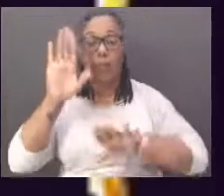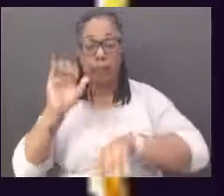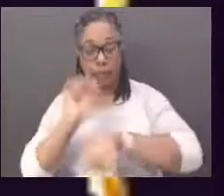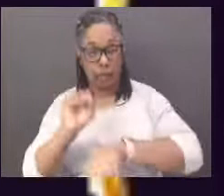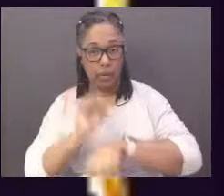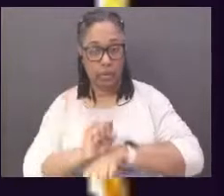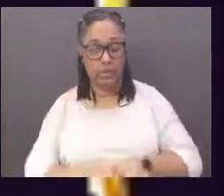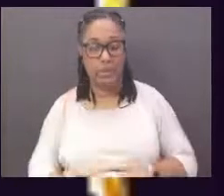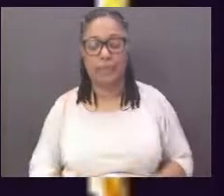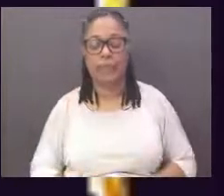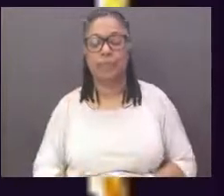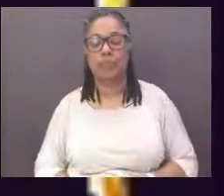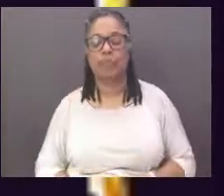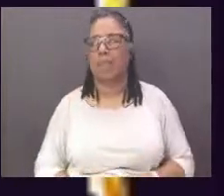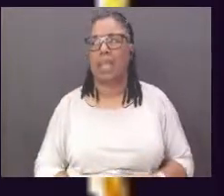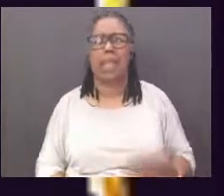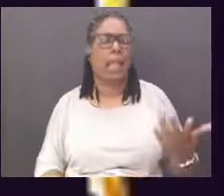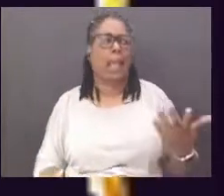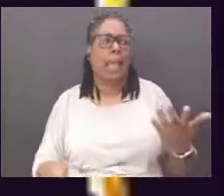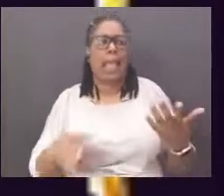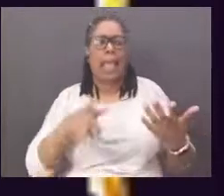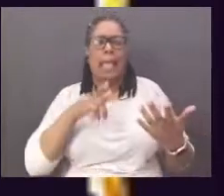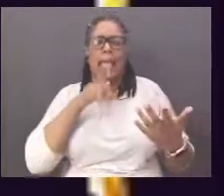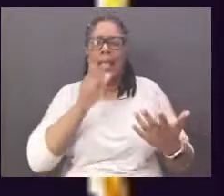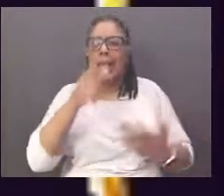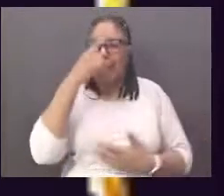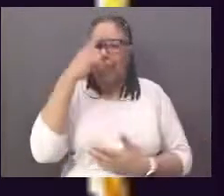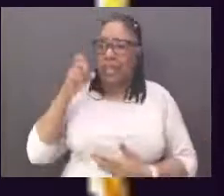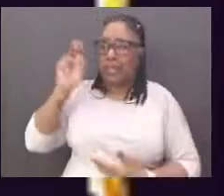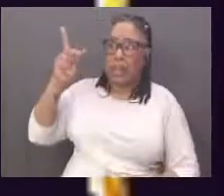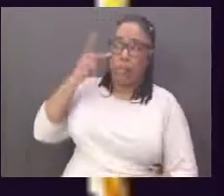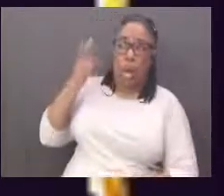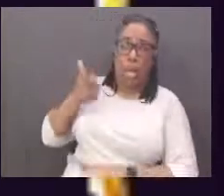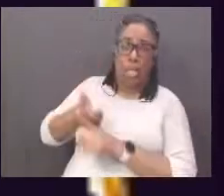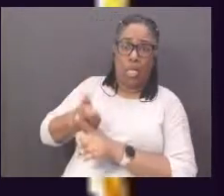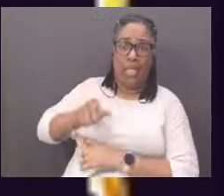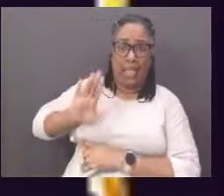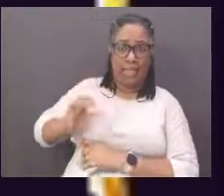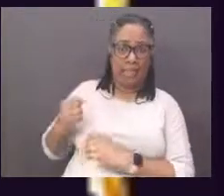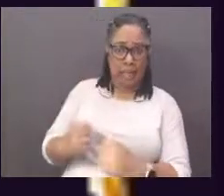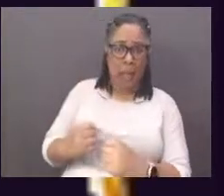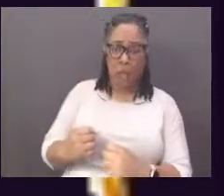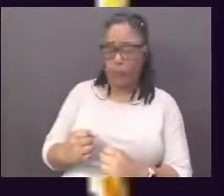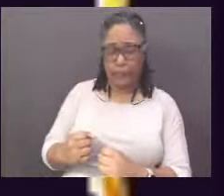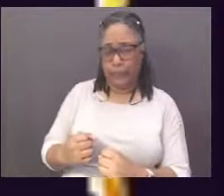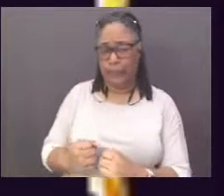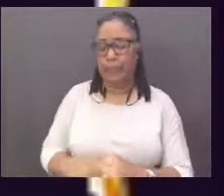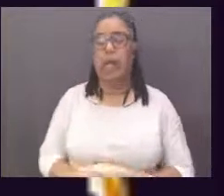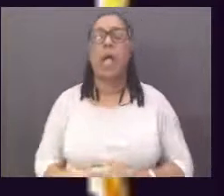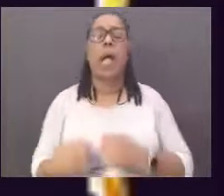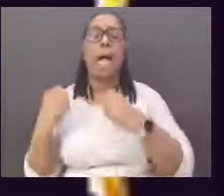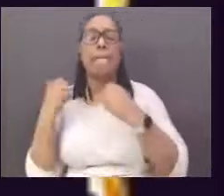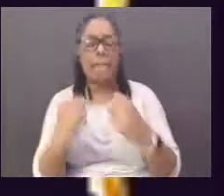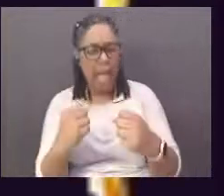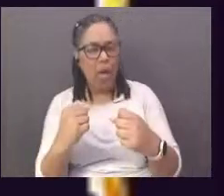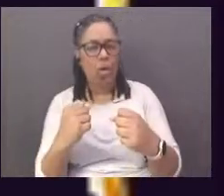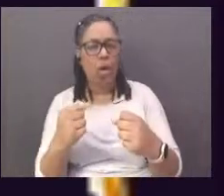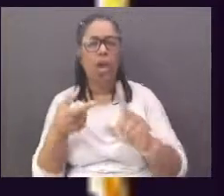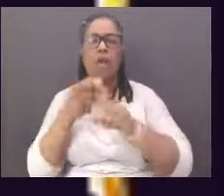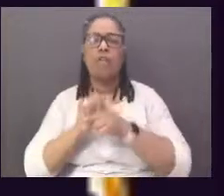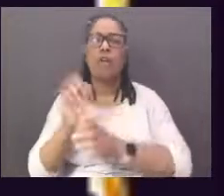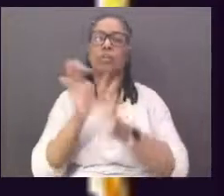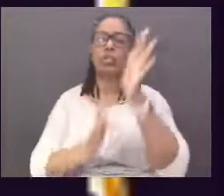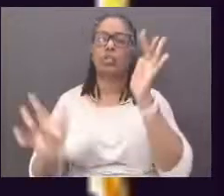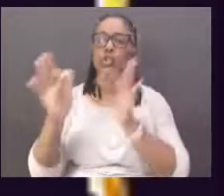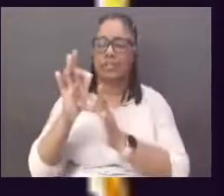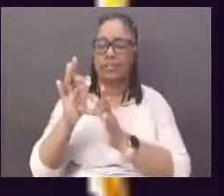were not a result of any power that Paul had, but by the power he found by truly believing in the name